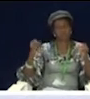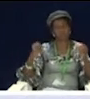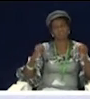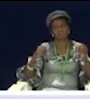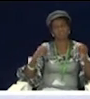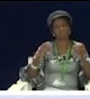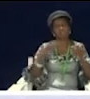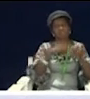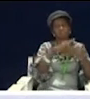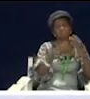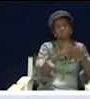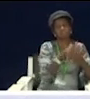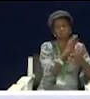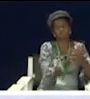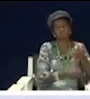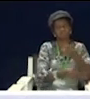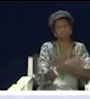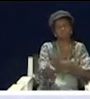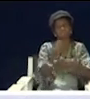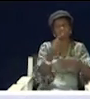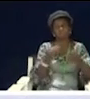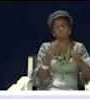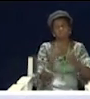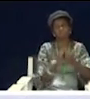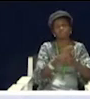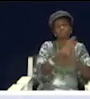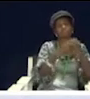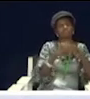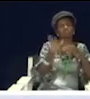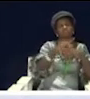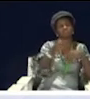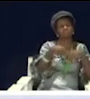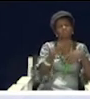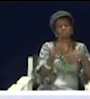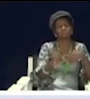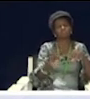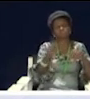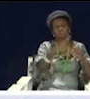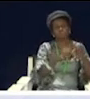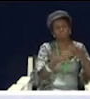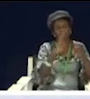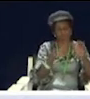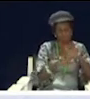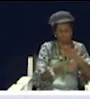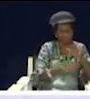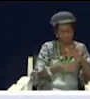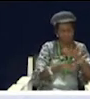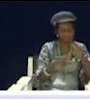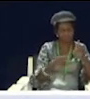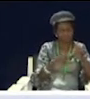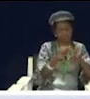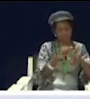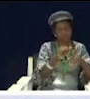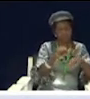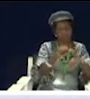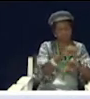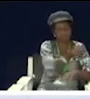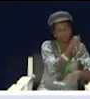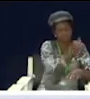And the Almighty God told me, with all your PhD, you are to be under the authority of this man.